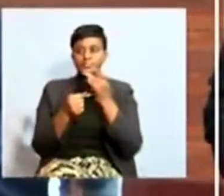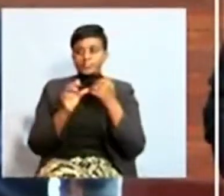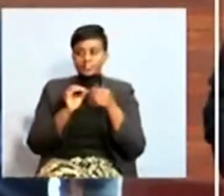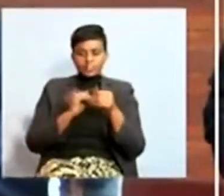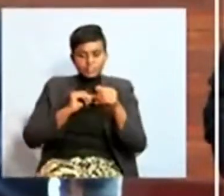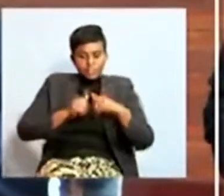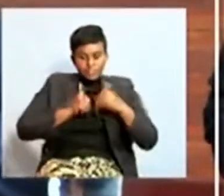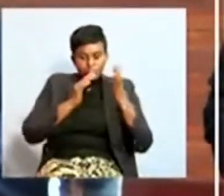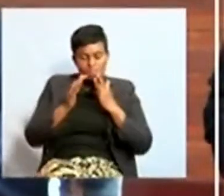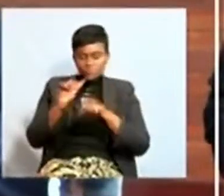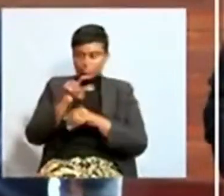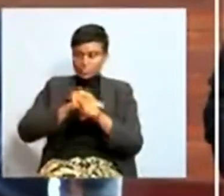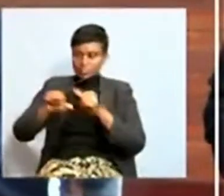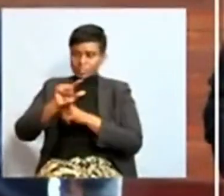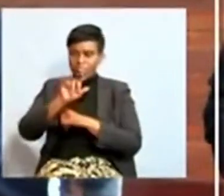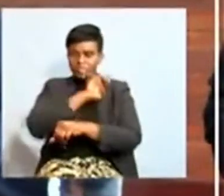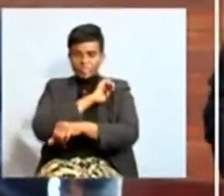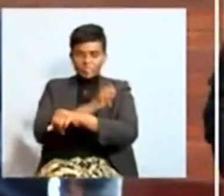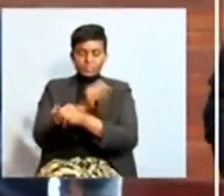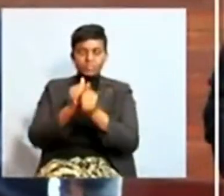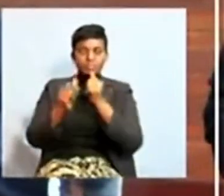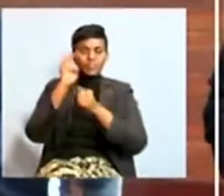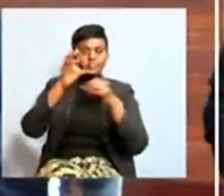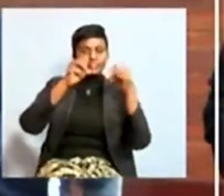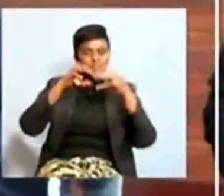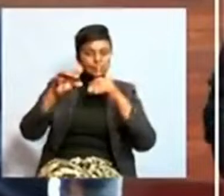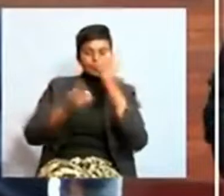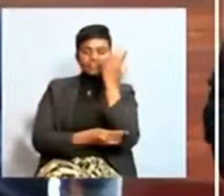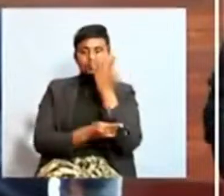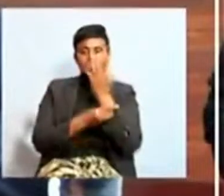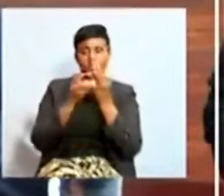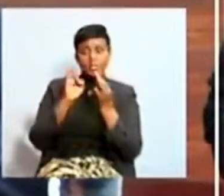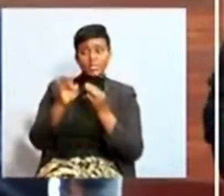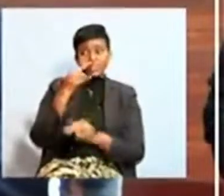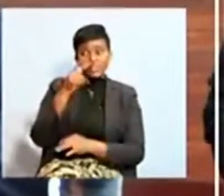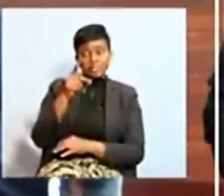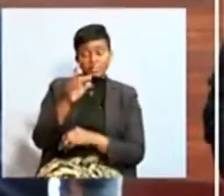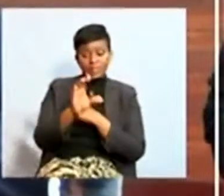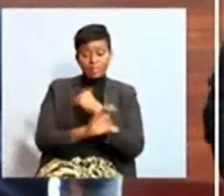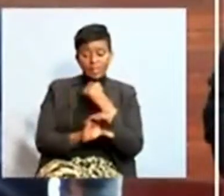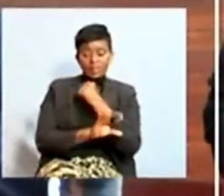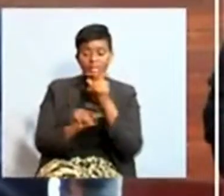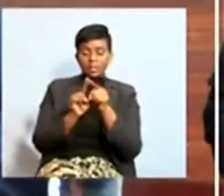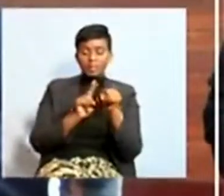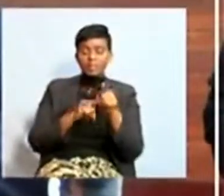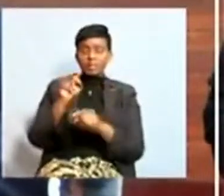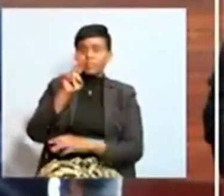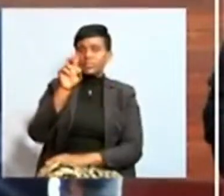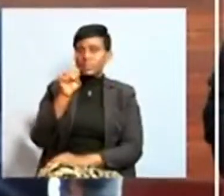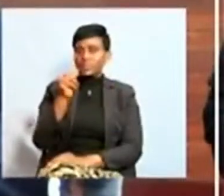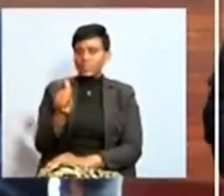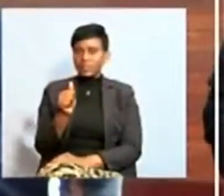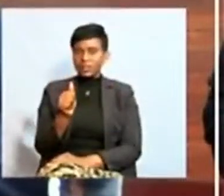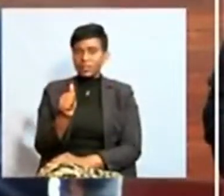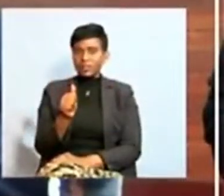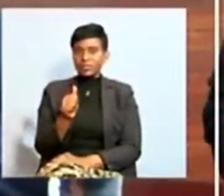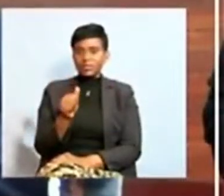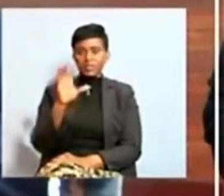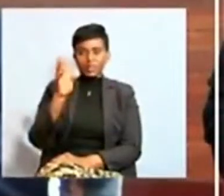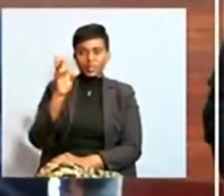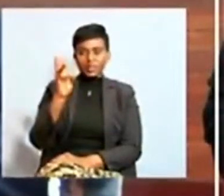our plans around the energy that will power our development? If you look at countries like the US, for the last